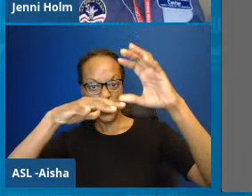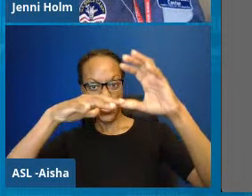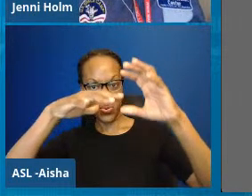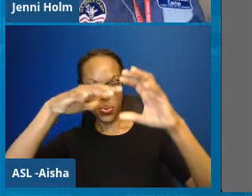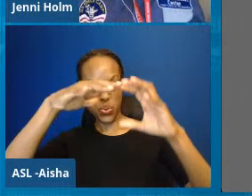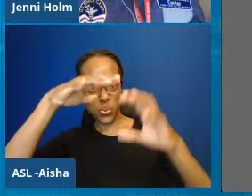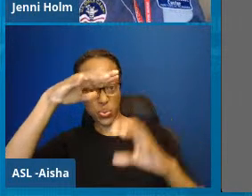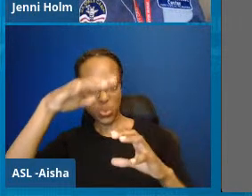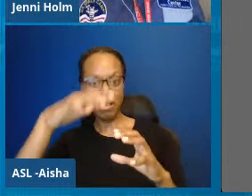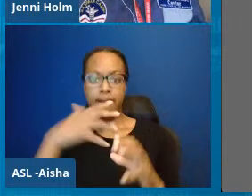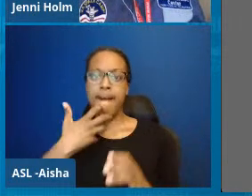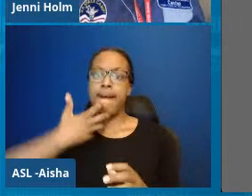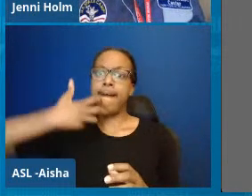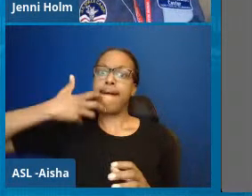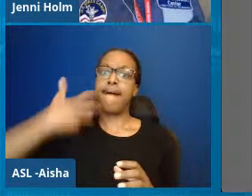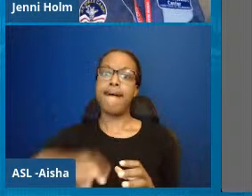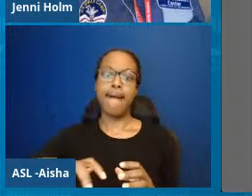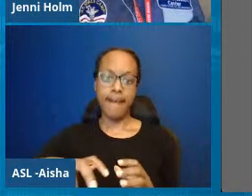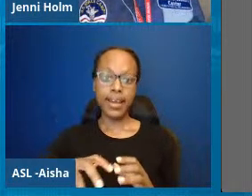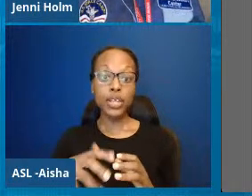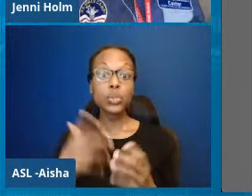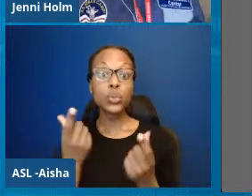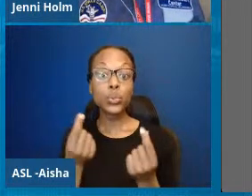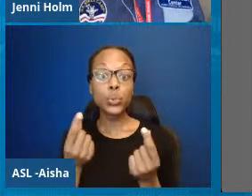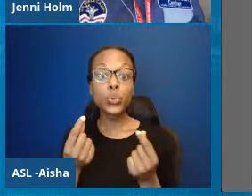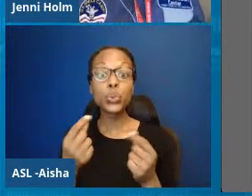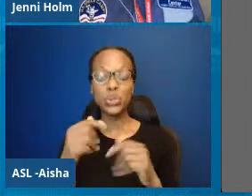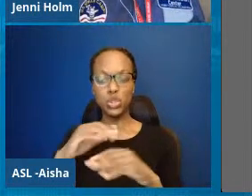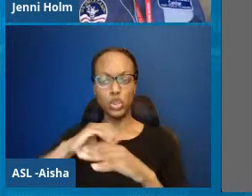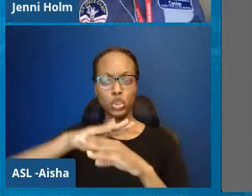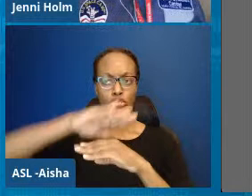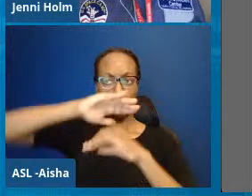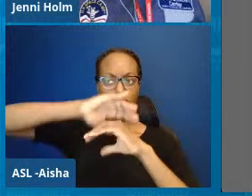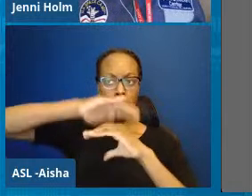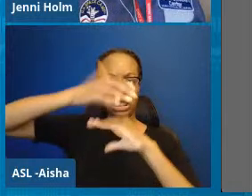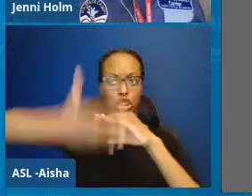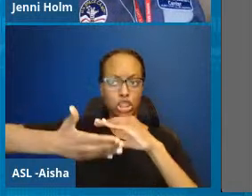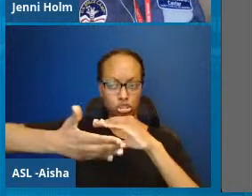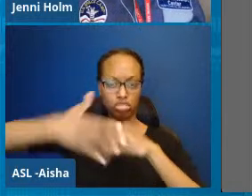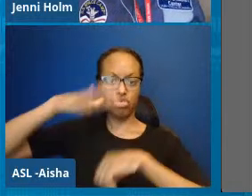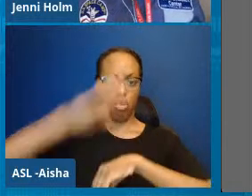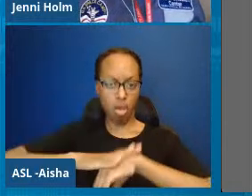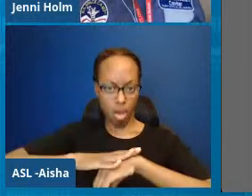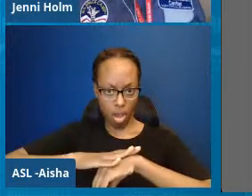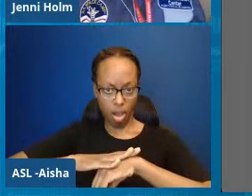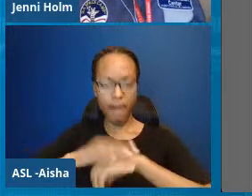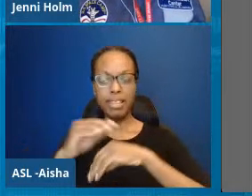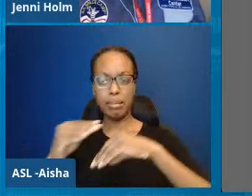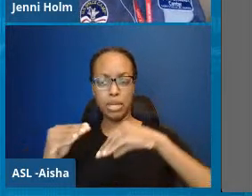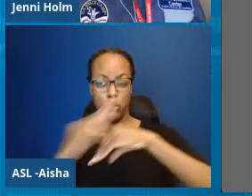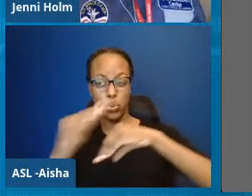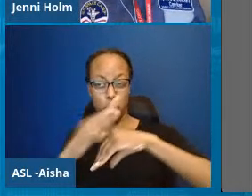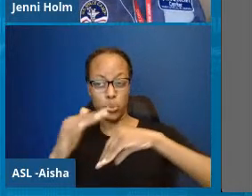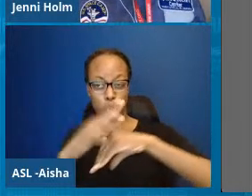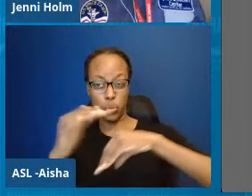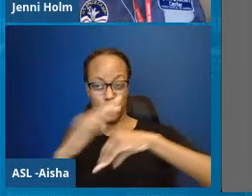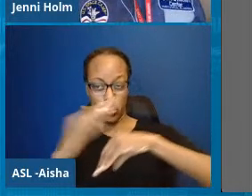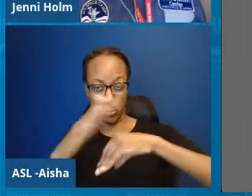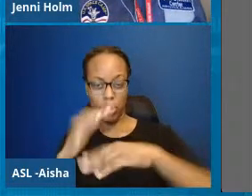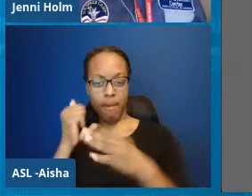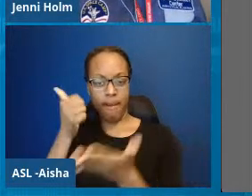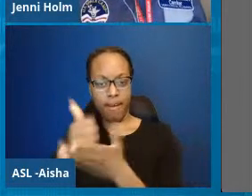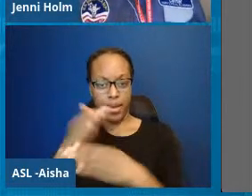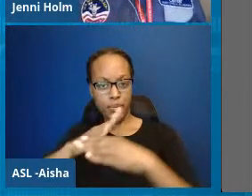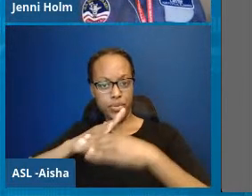the spacecraft so that your heat shields are taking the brunt of the friction. You're 400,000 feet above the planet's surface and going so fast that the outside